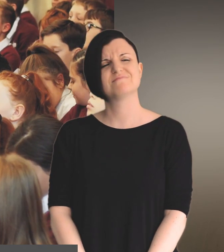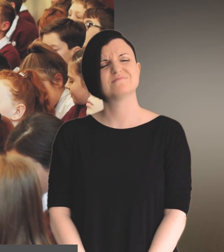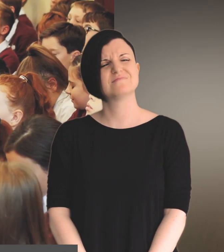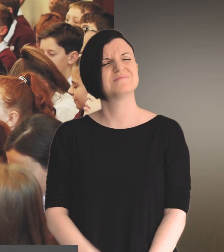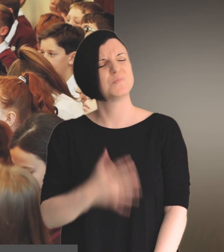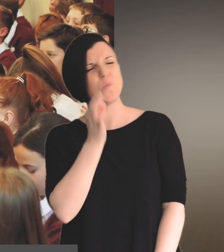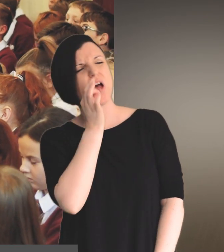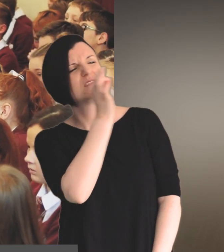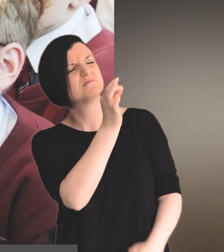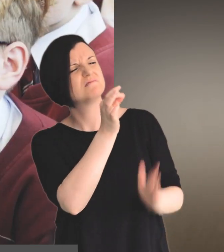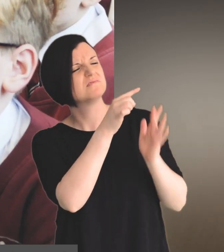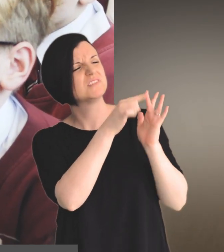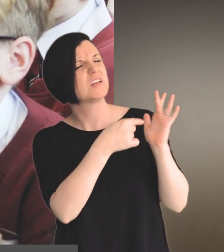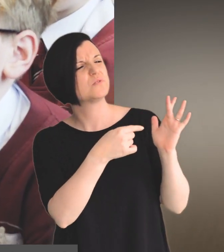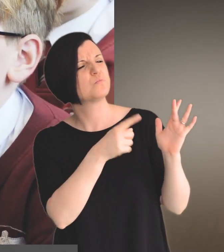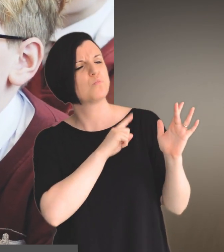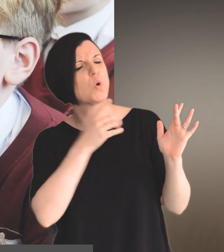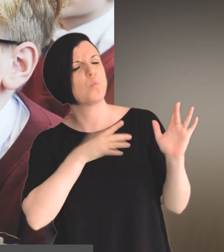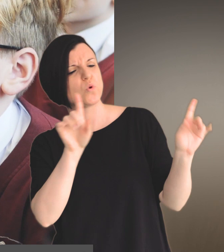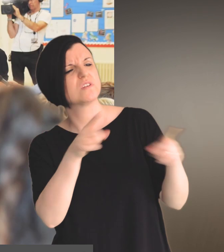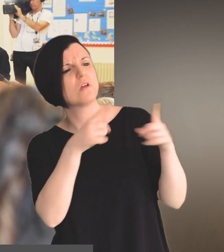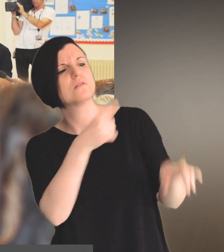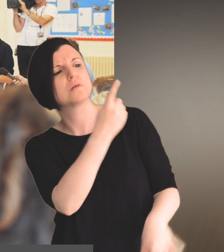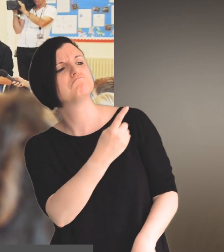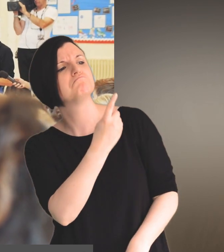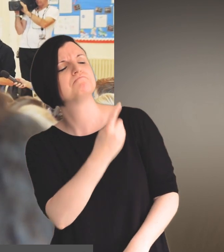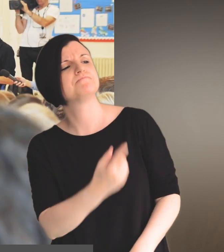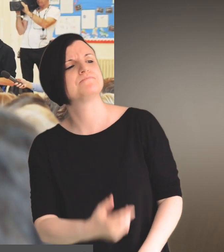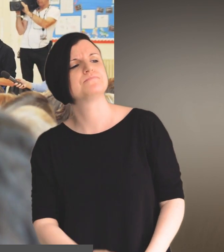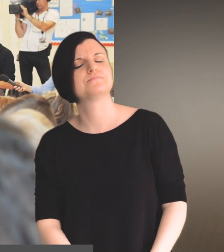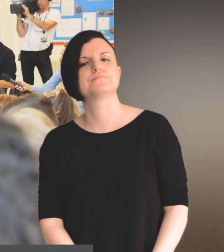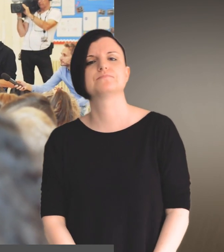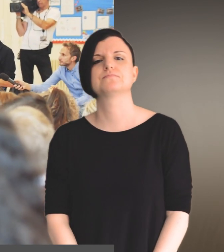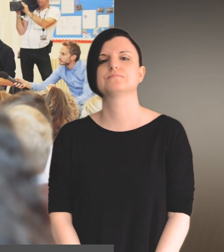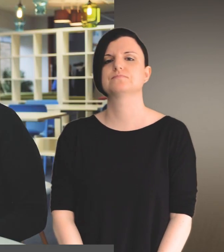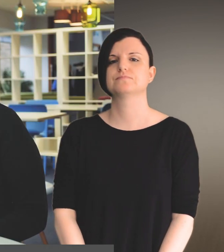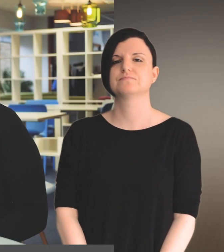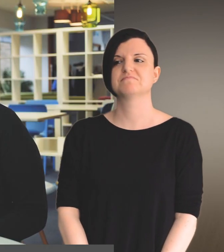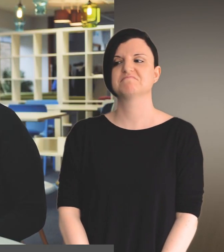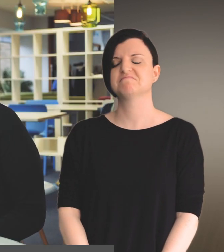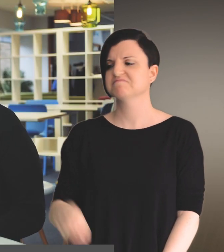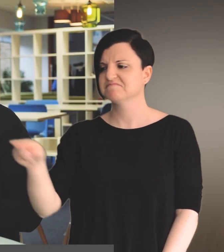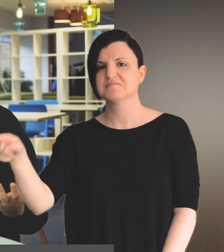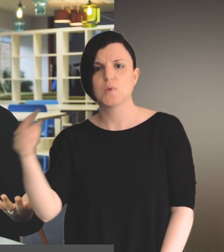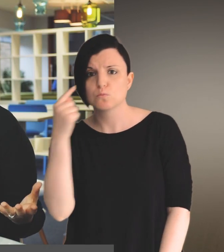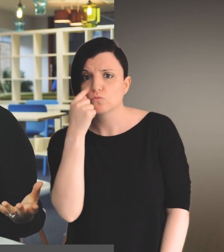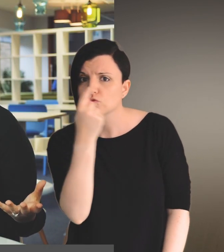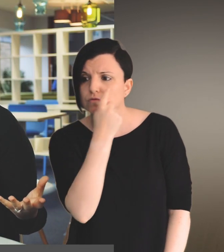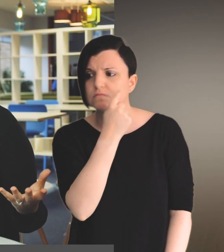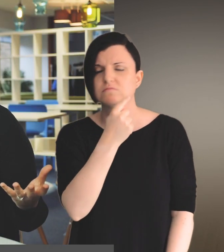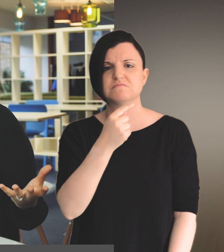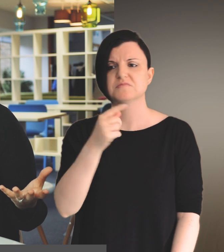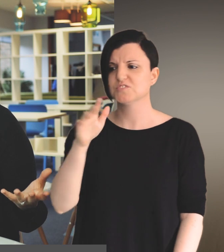What inspired James to be a conductor? James, what inspired you to be a conductor? And it's just showing that from that early